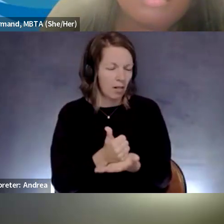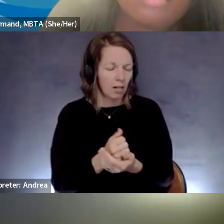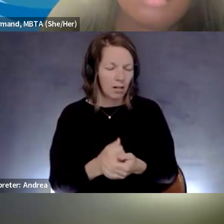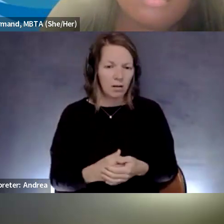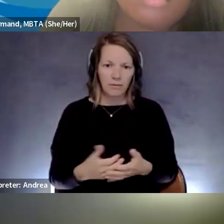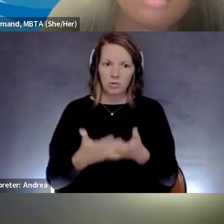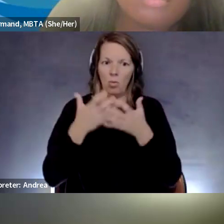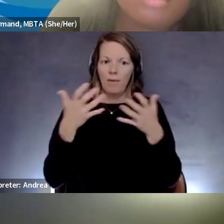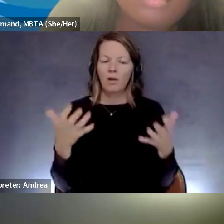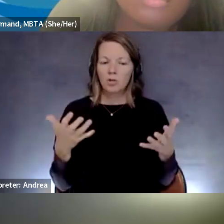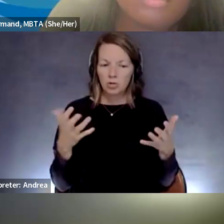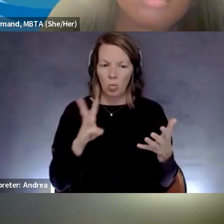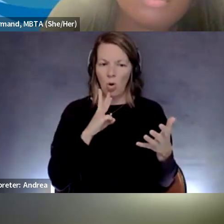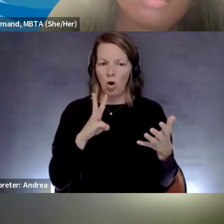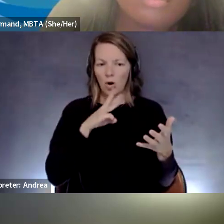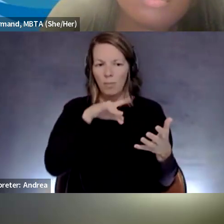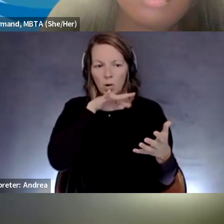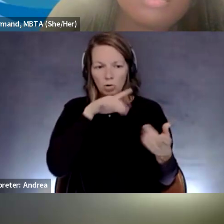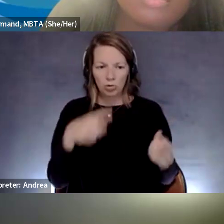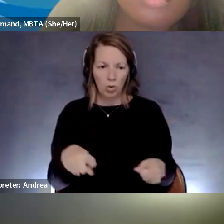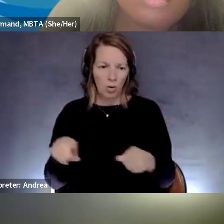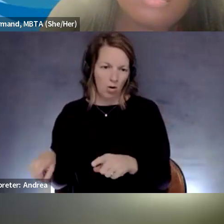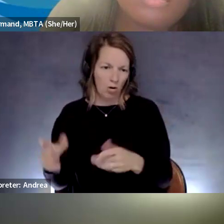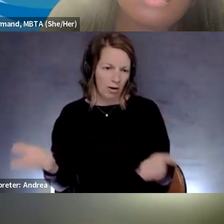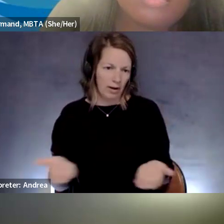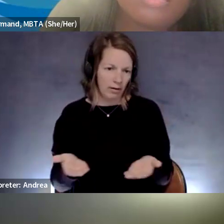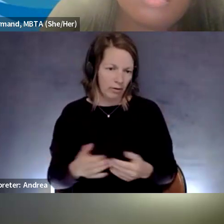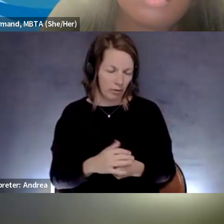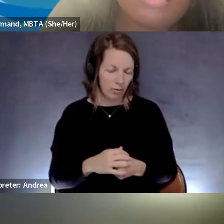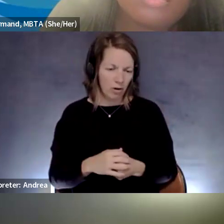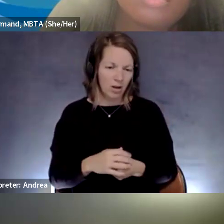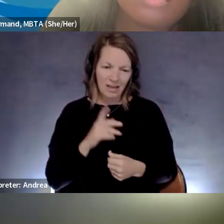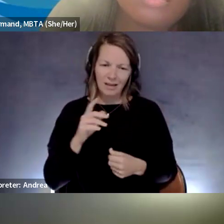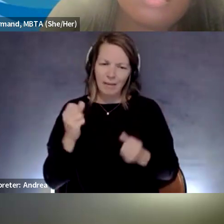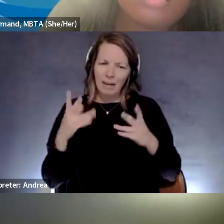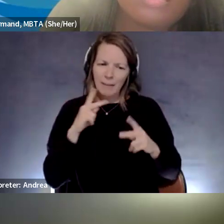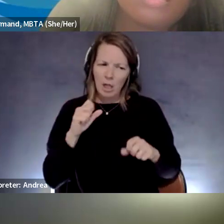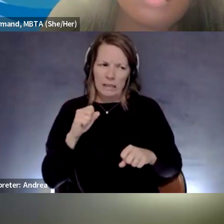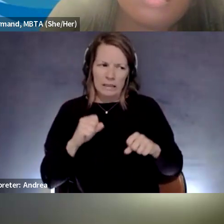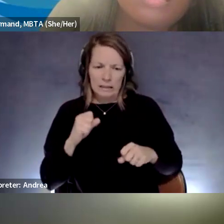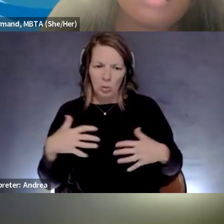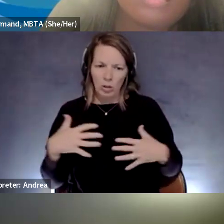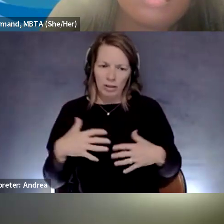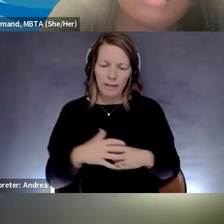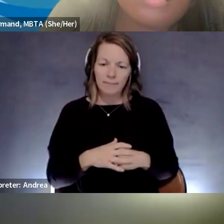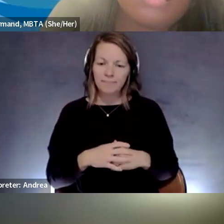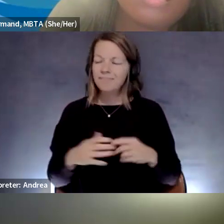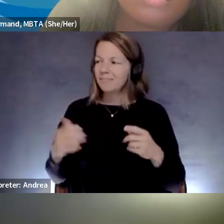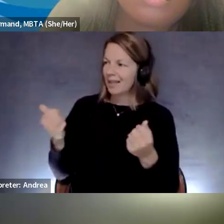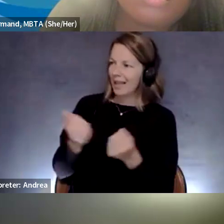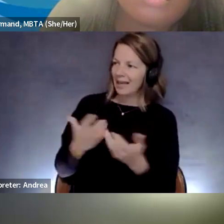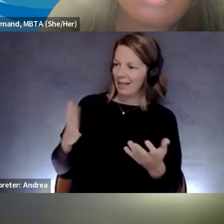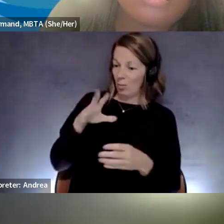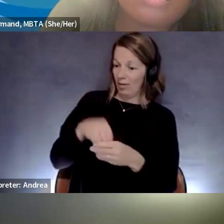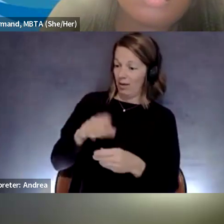so much water pollution going on around here that it's wearying. I think it's fair to say anything within we'll call it